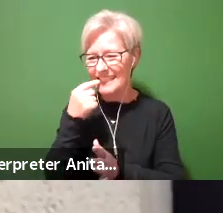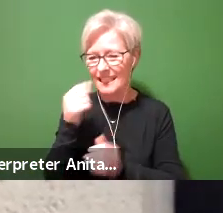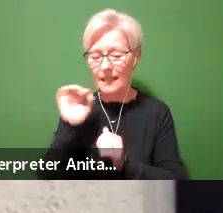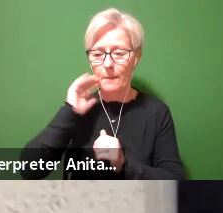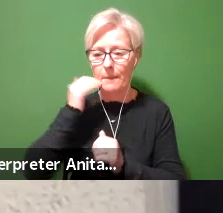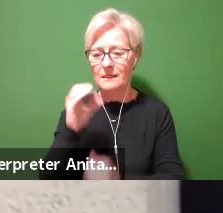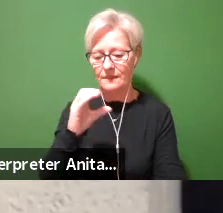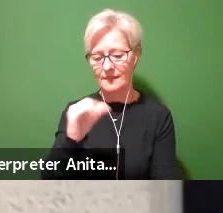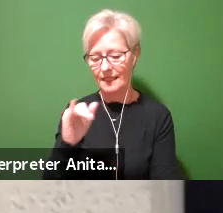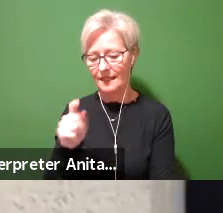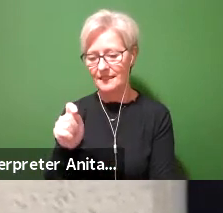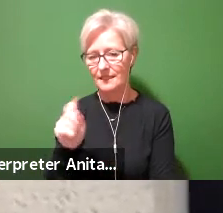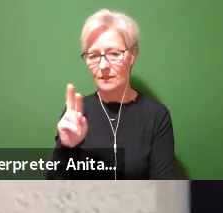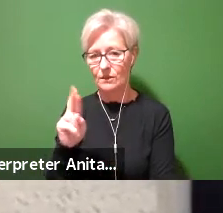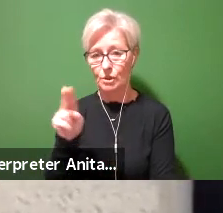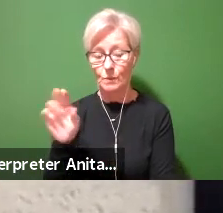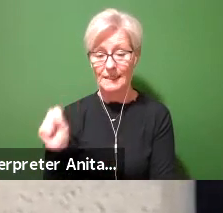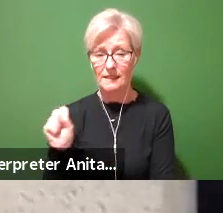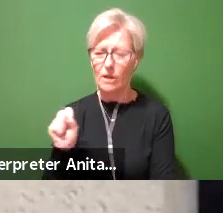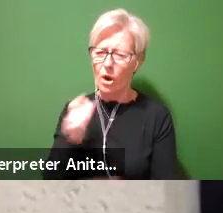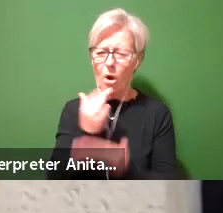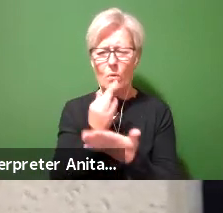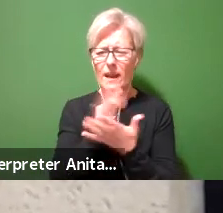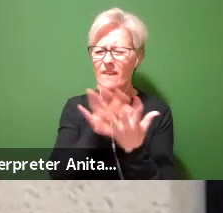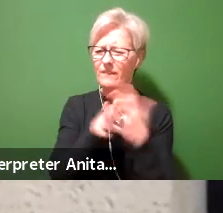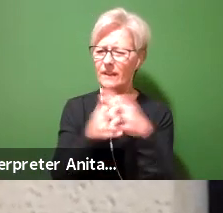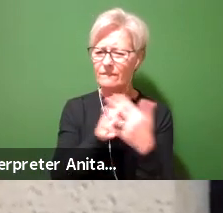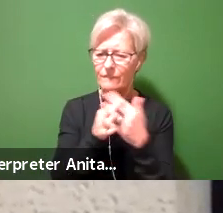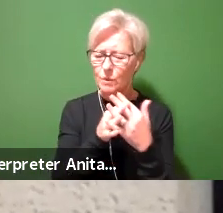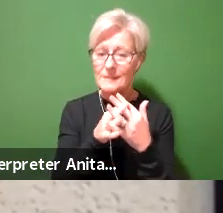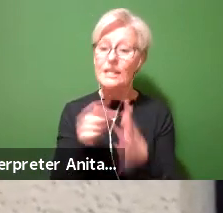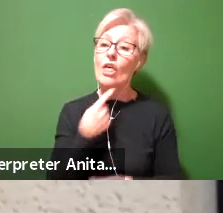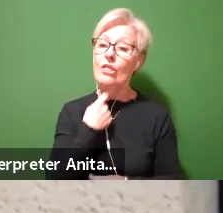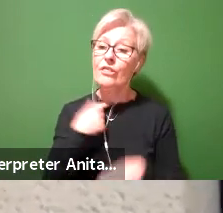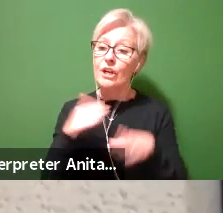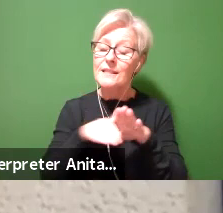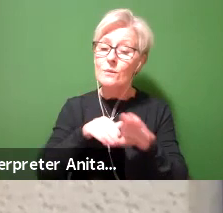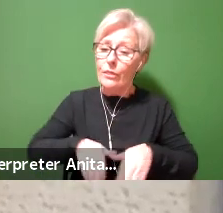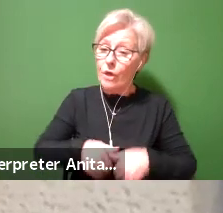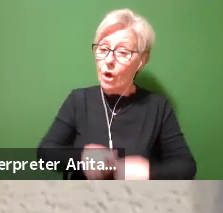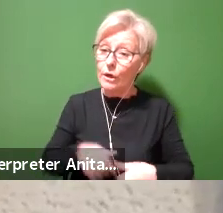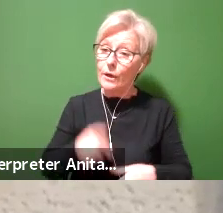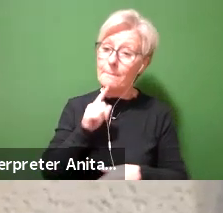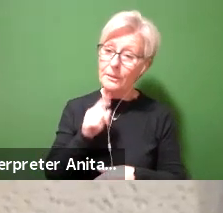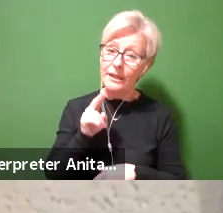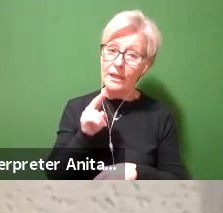with hunger, but sometimes having a glass or two of water between meals will reduce our need to snack.